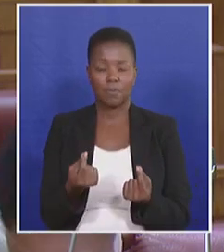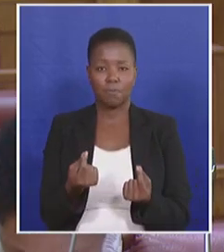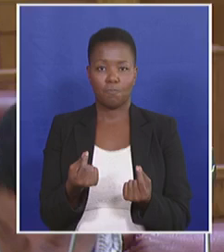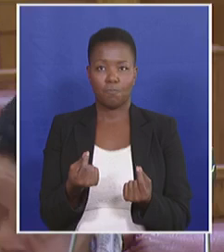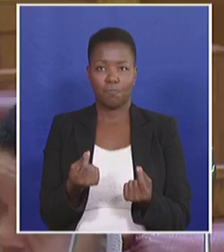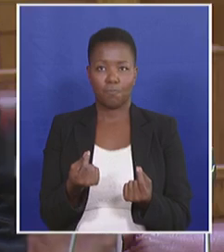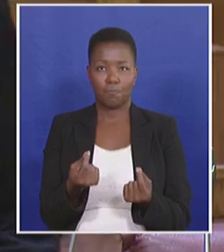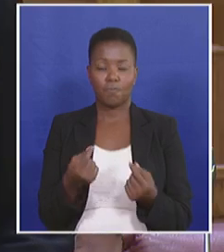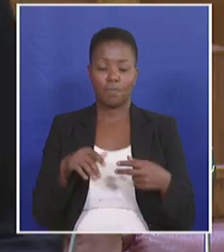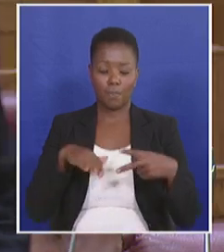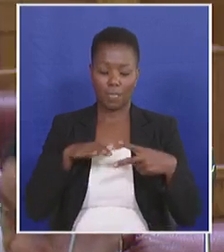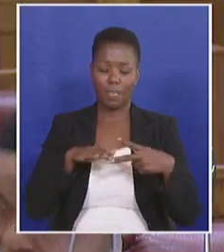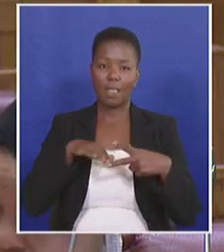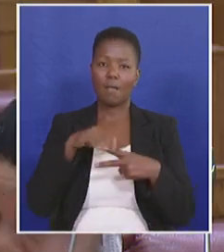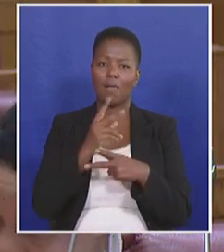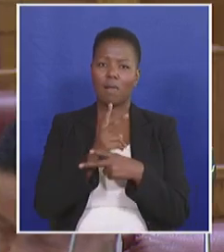is also